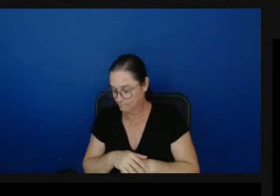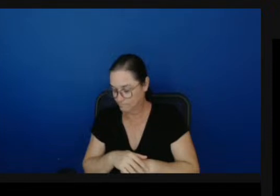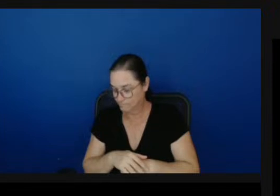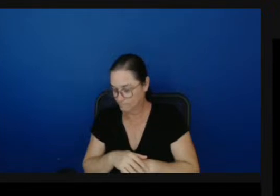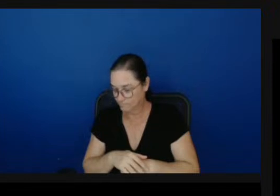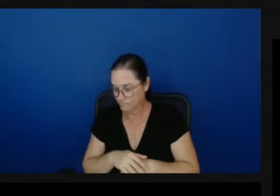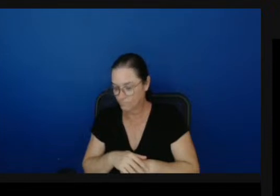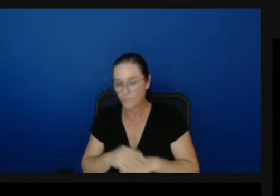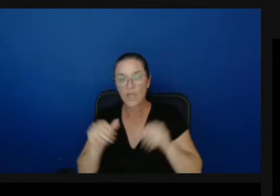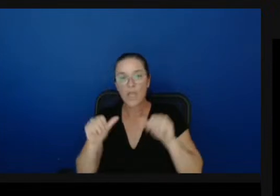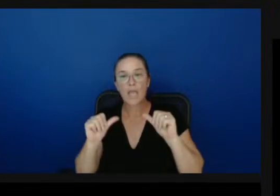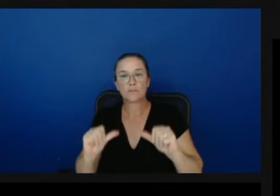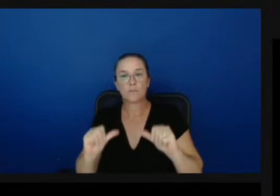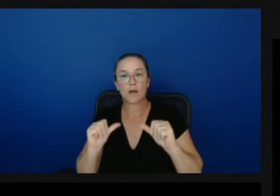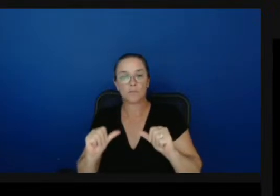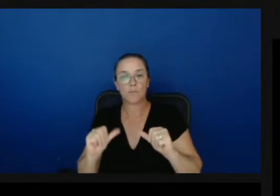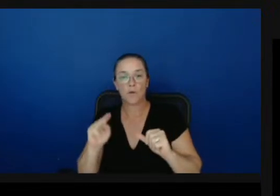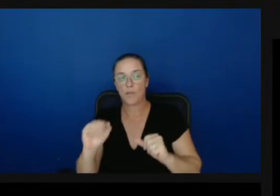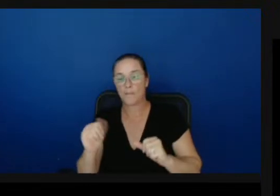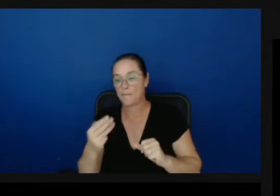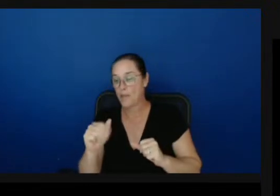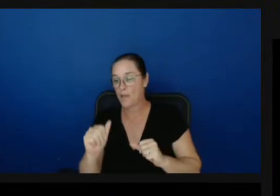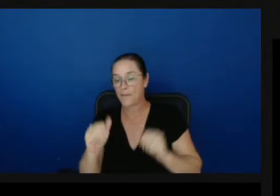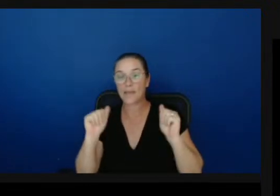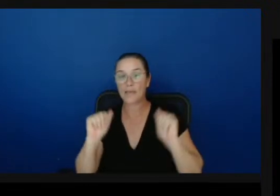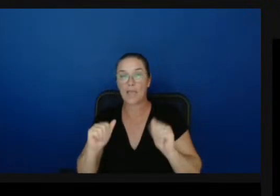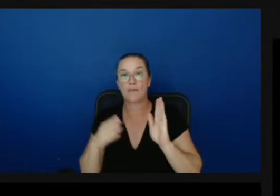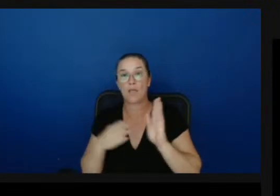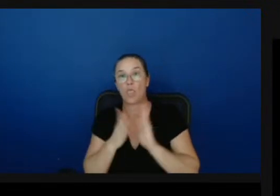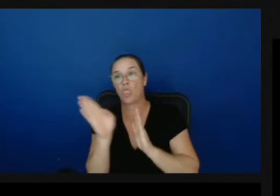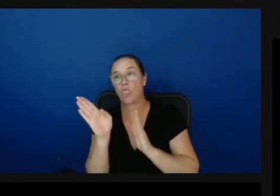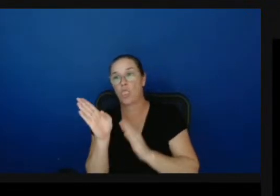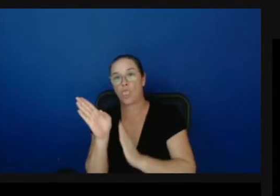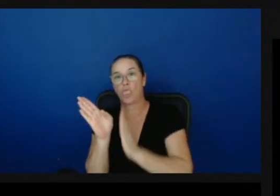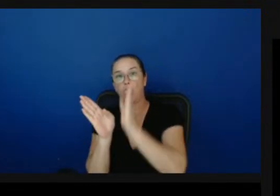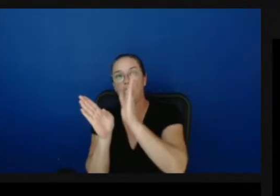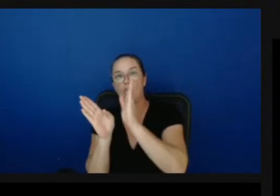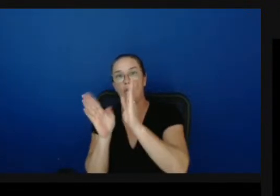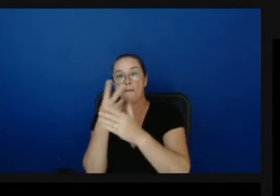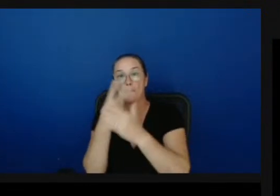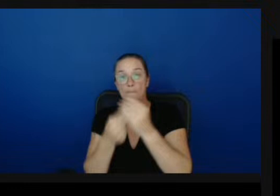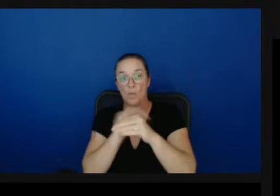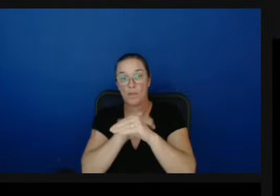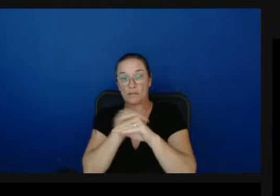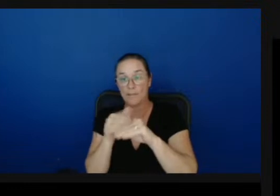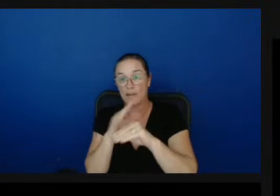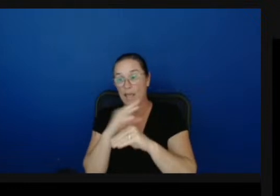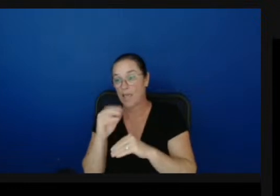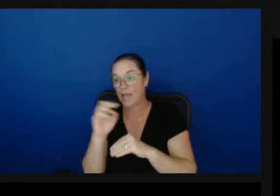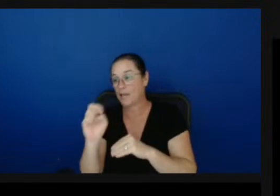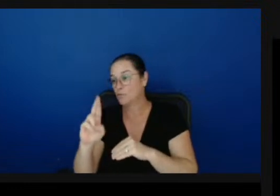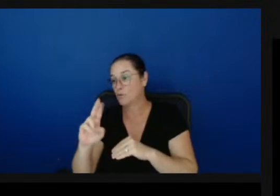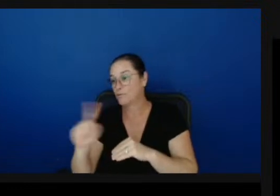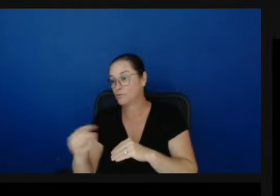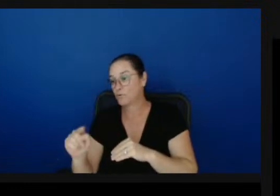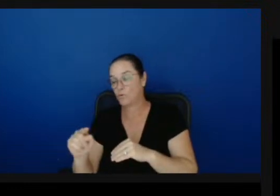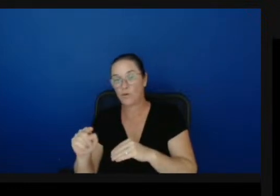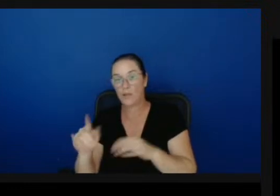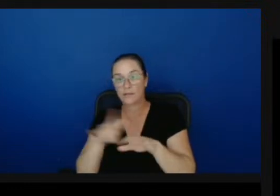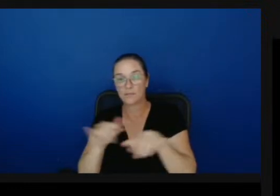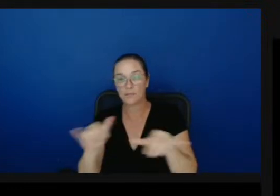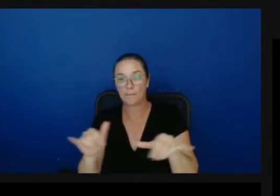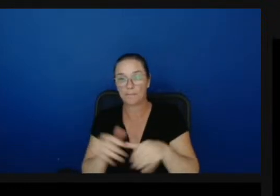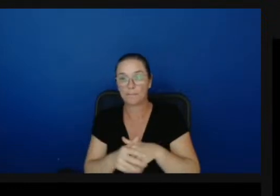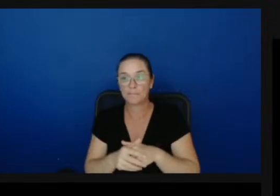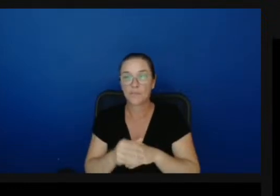It's possible that the magma can be diverted to be feeding both the summit and that east rift at the same time, right? And so if something like that